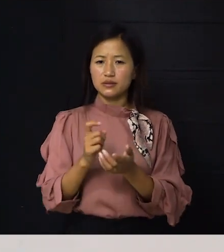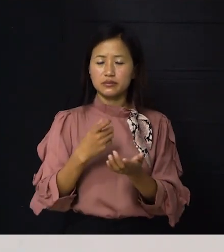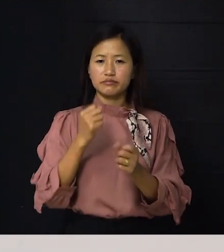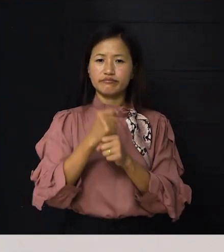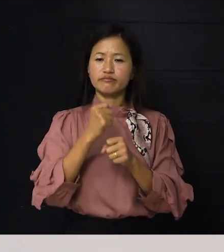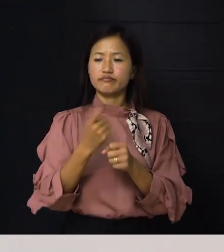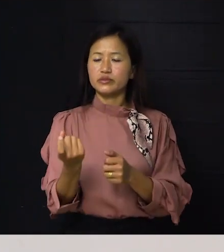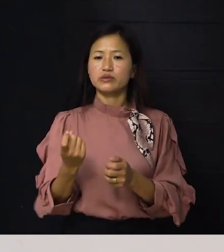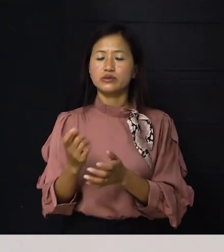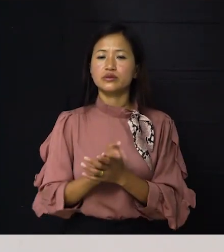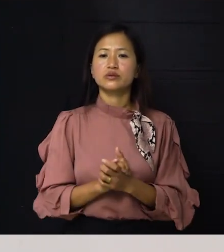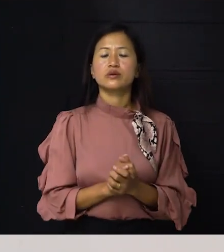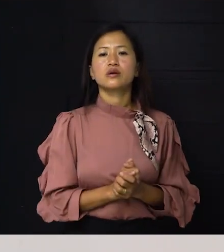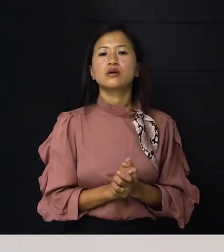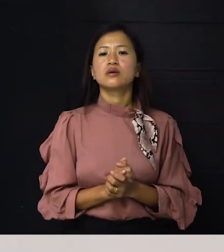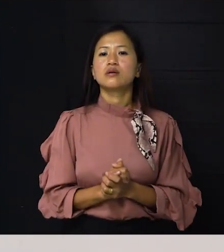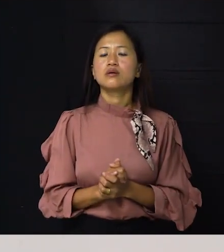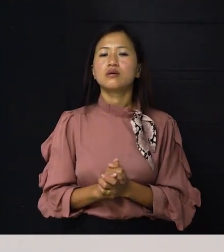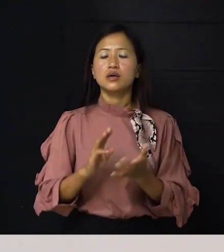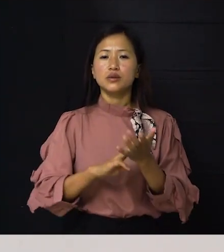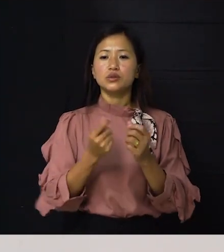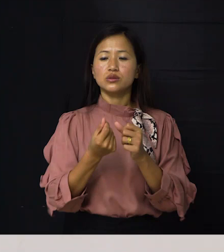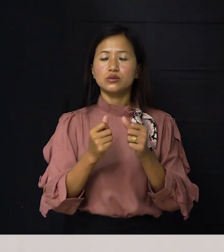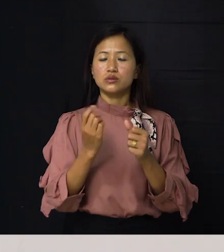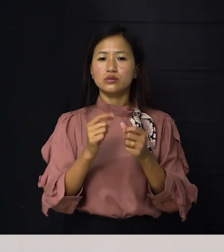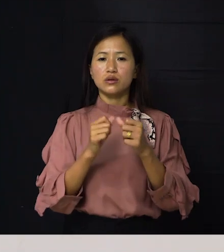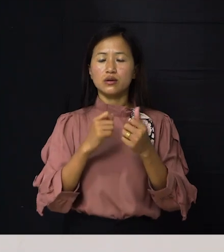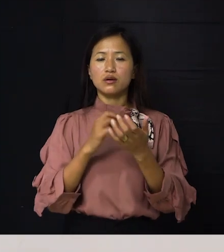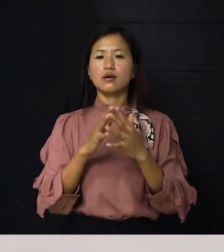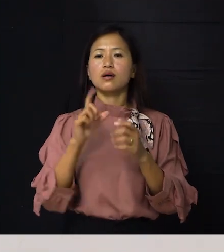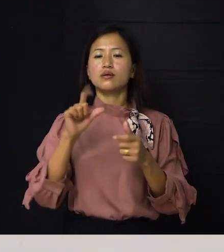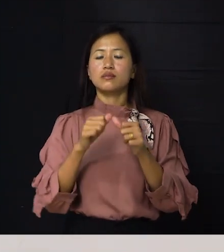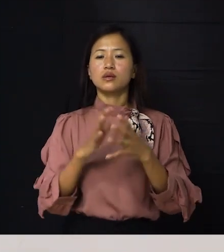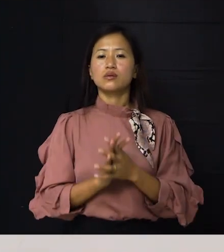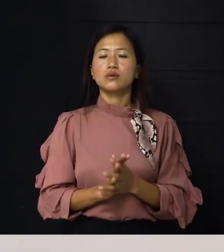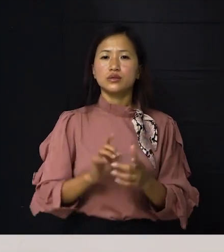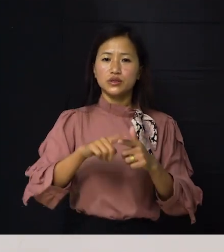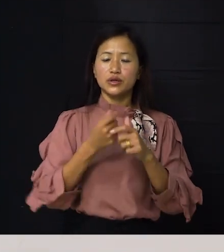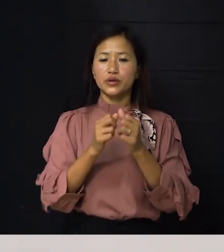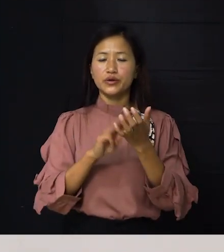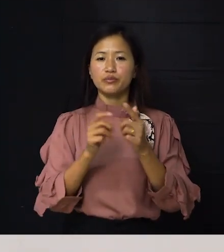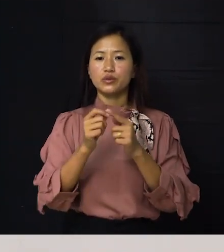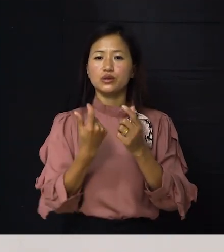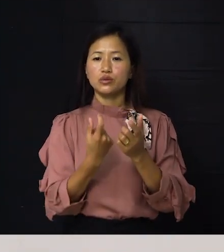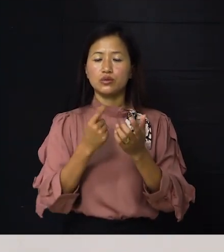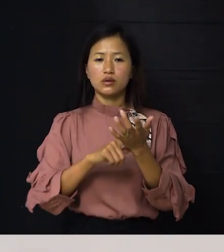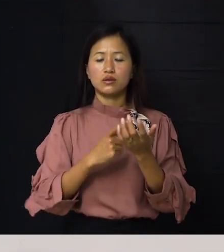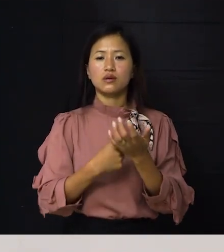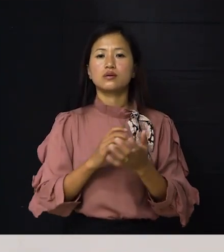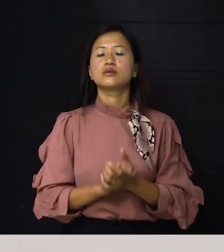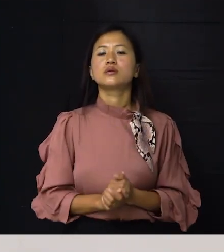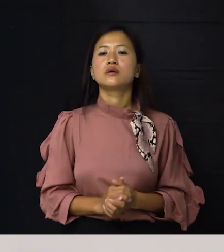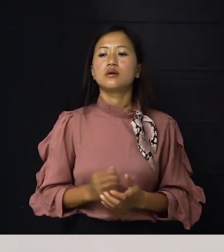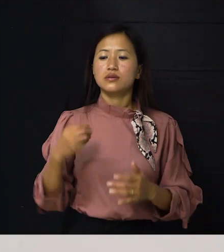annexed places like Malwa, Jaunpur. So all these states slowly and slowly came under the control